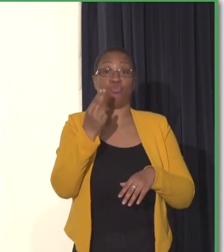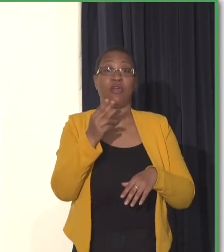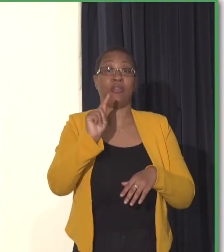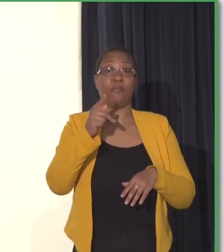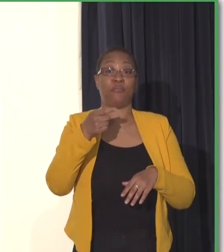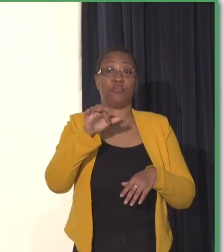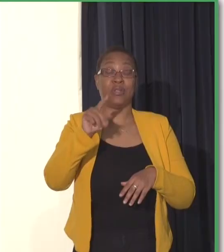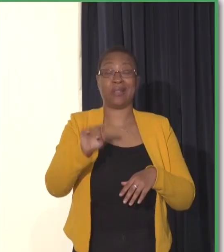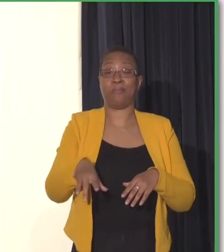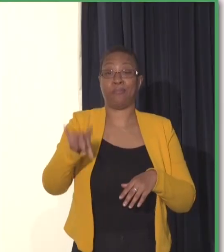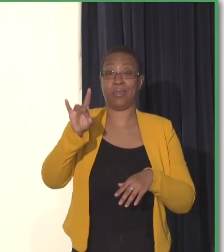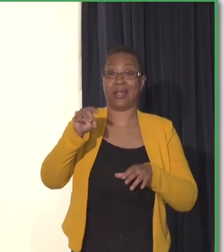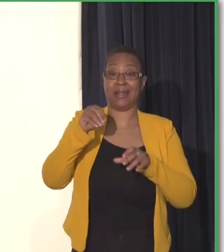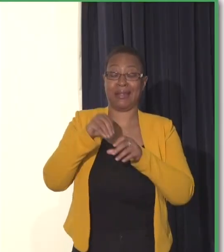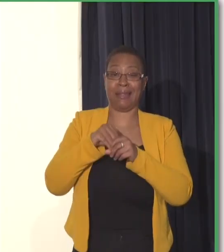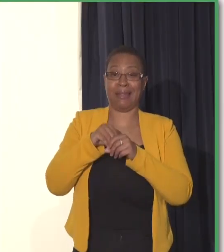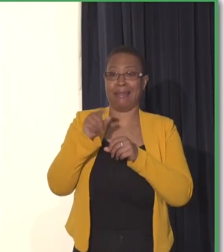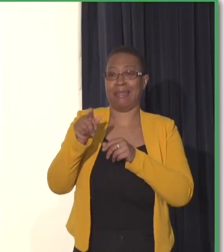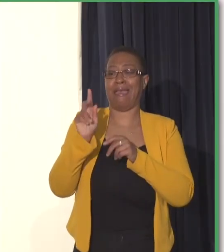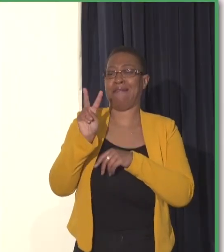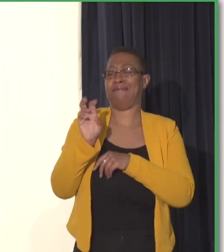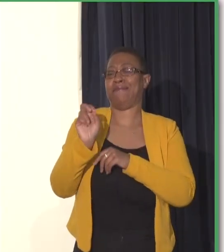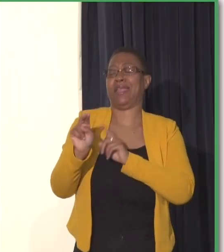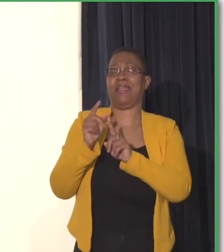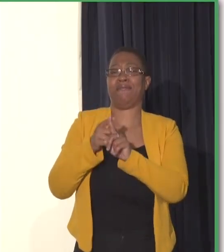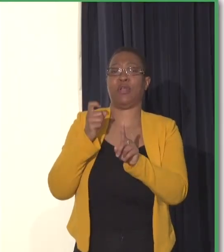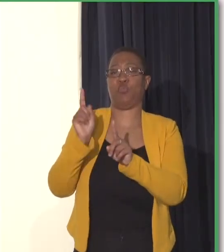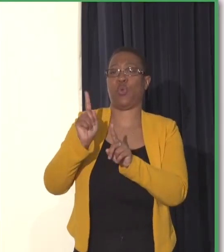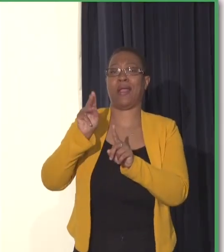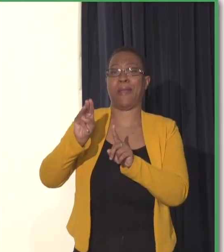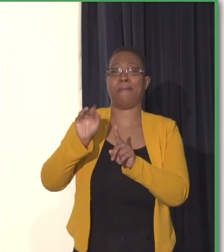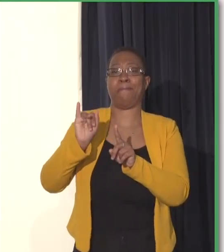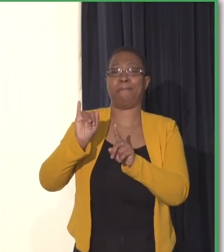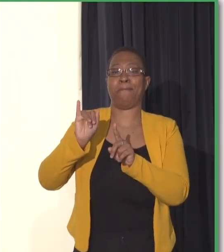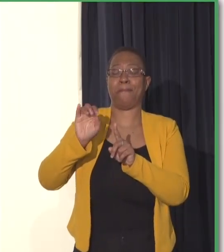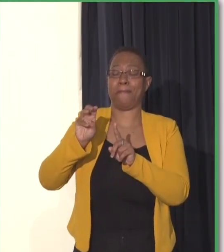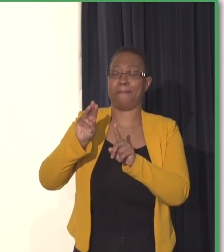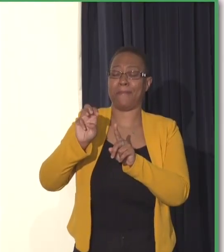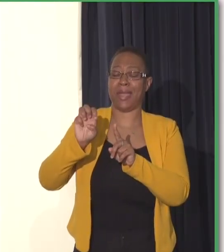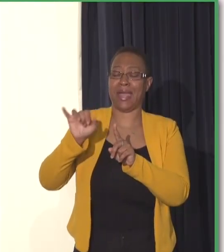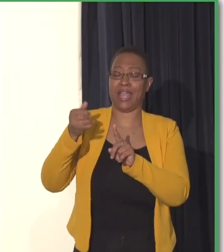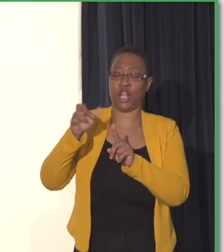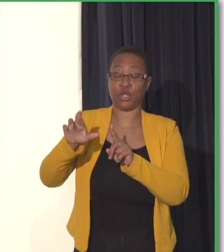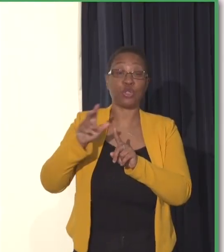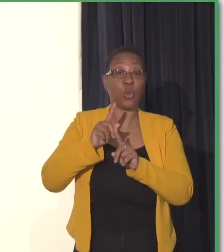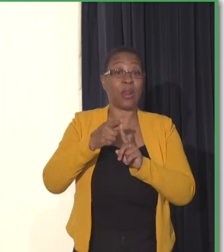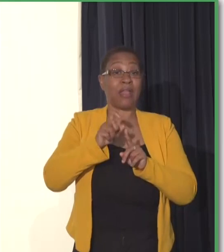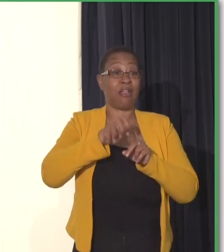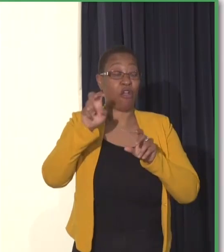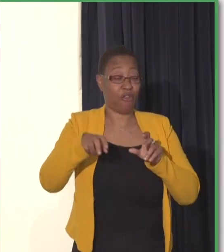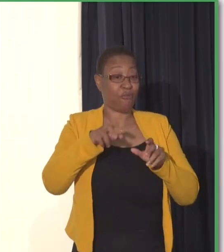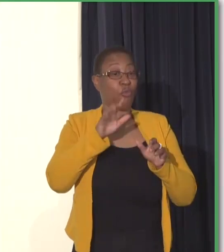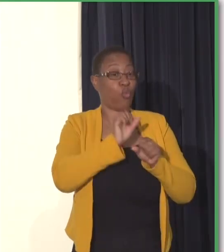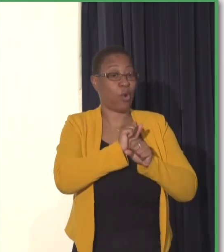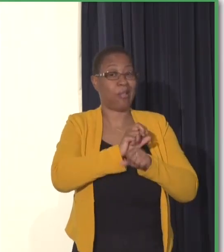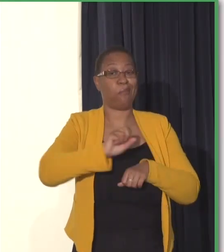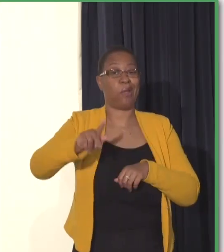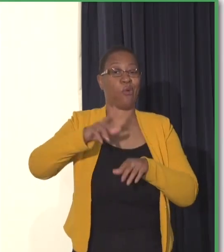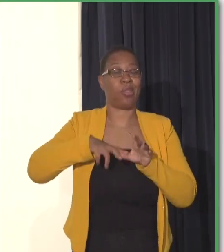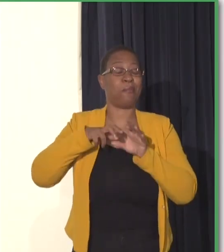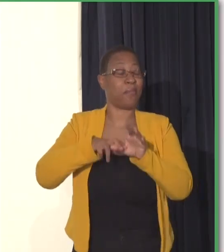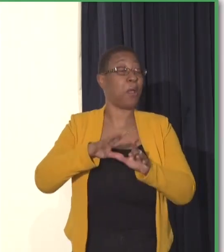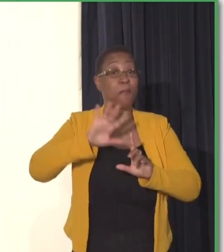precinct pick them up in that van from Myers, and then when they get off of work, they get dropped off and get back on the bus. But the